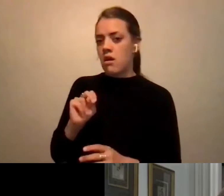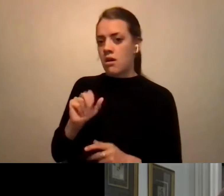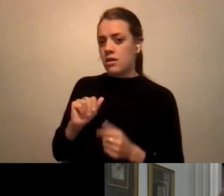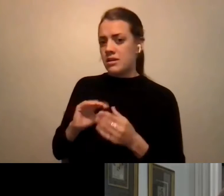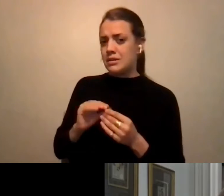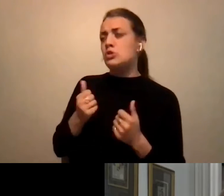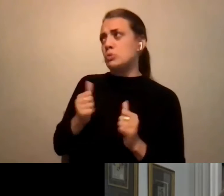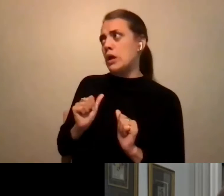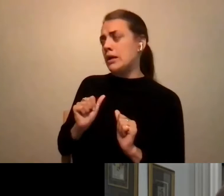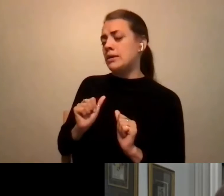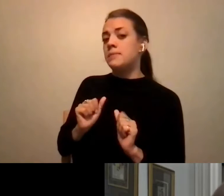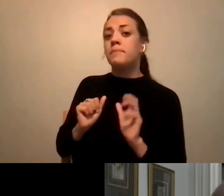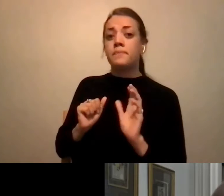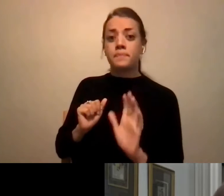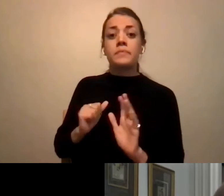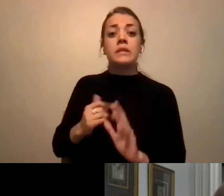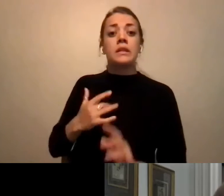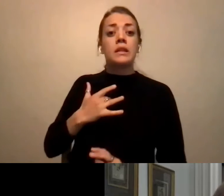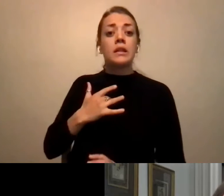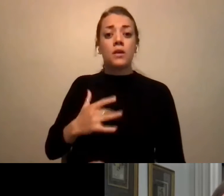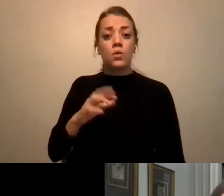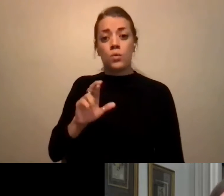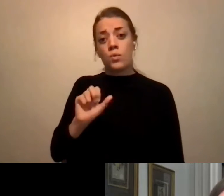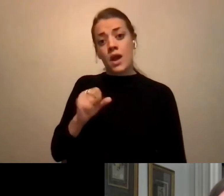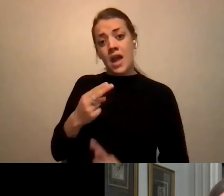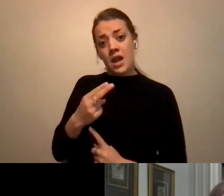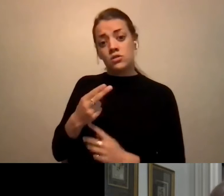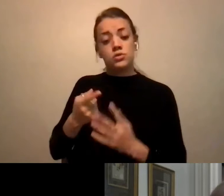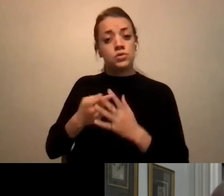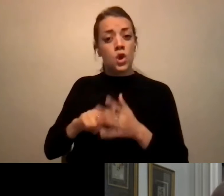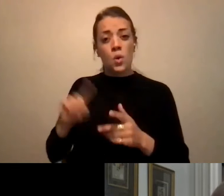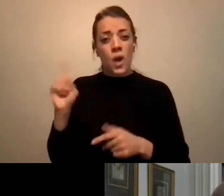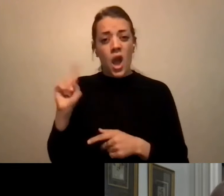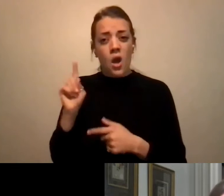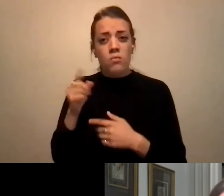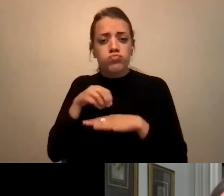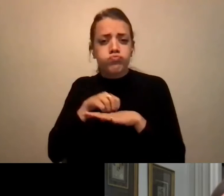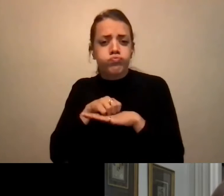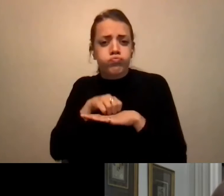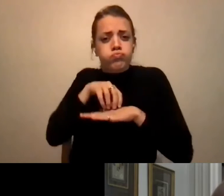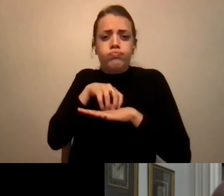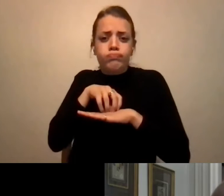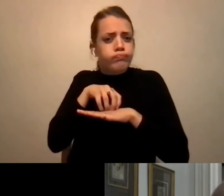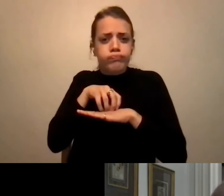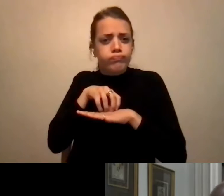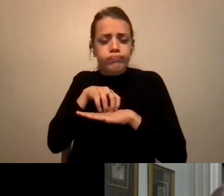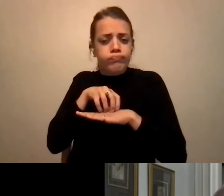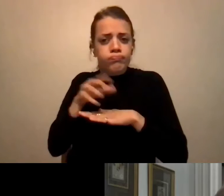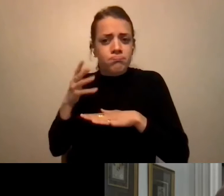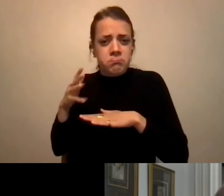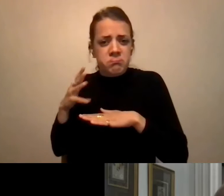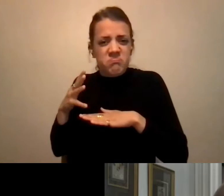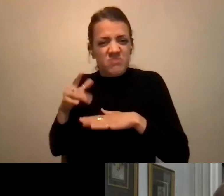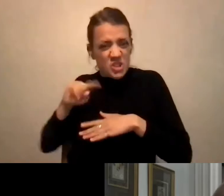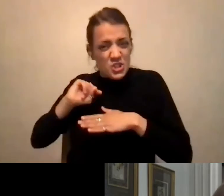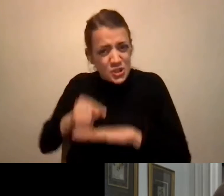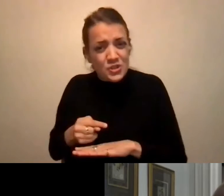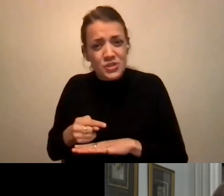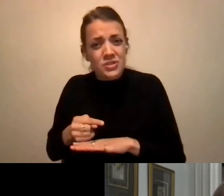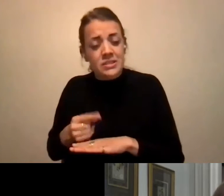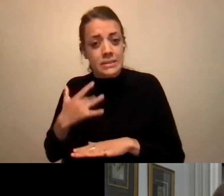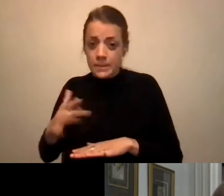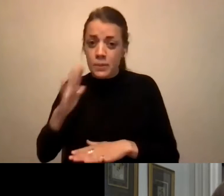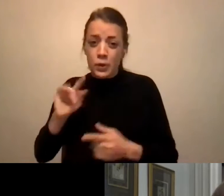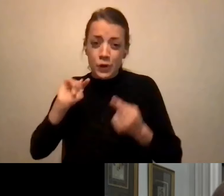So the rash usually starts as just a small little bump, kind of, and then it hurts. Often they hurt.